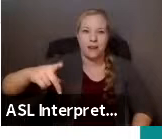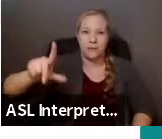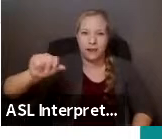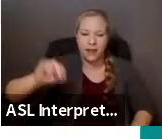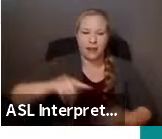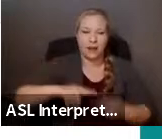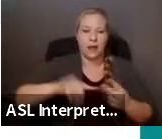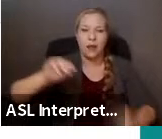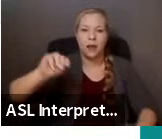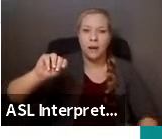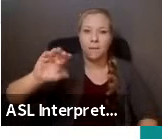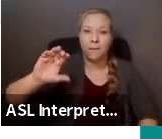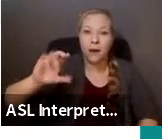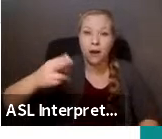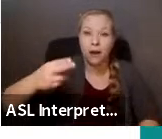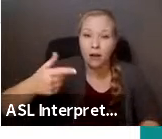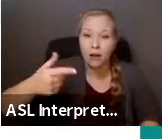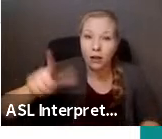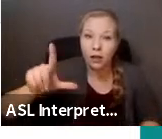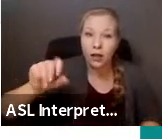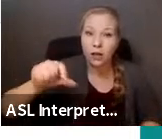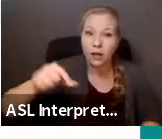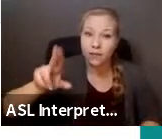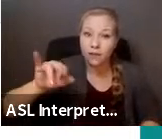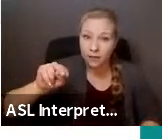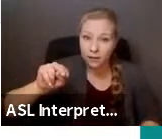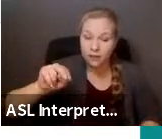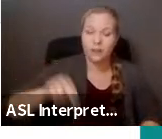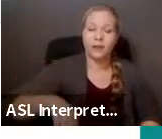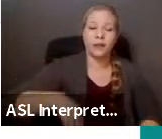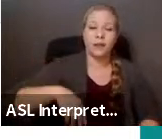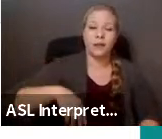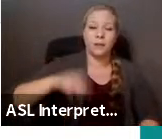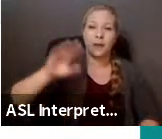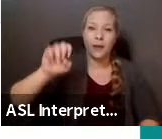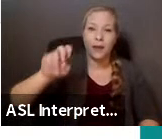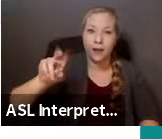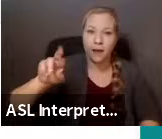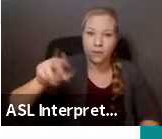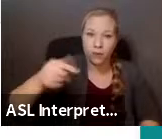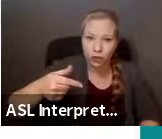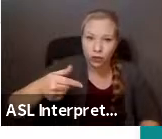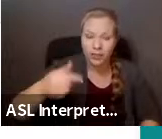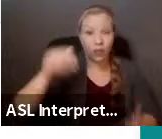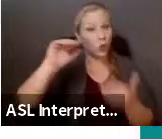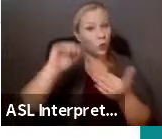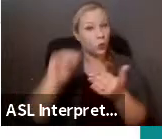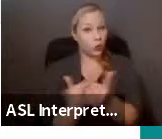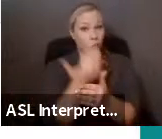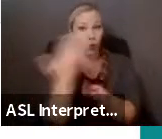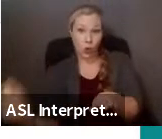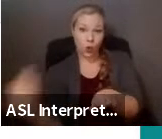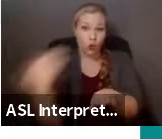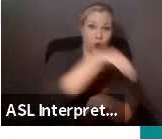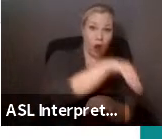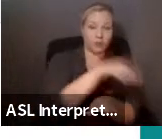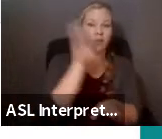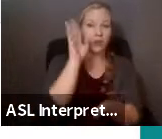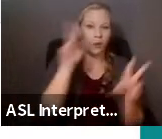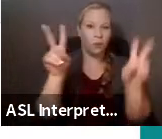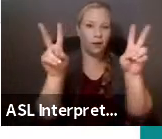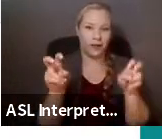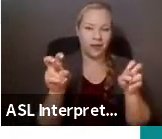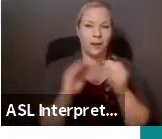Evergreen. What will become a new crossing, we're calling the Community Connector at the moment. That is a bike